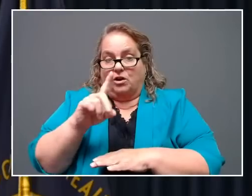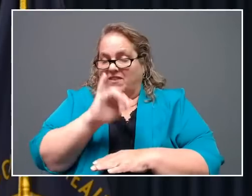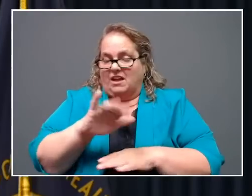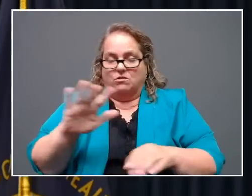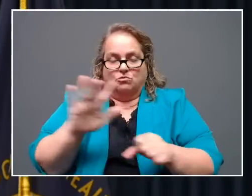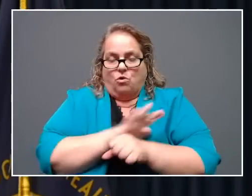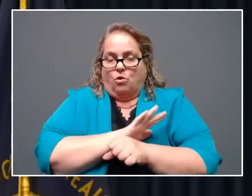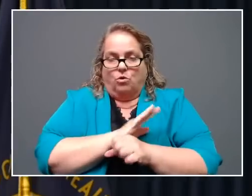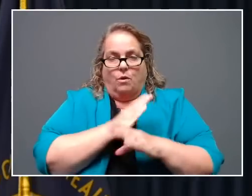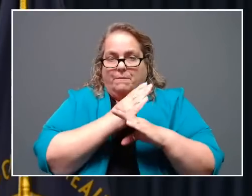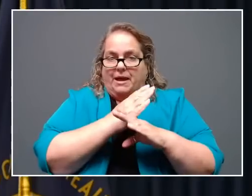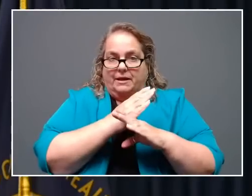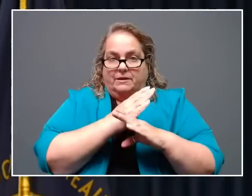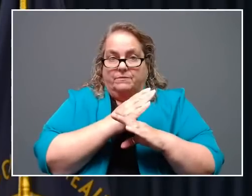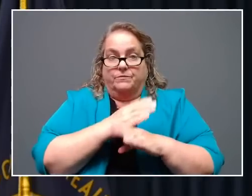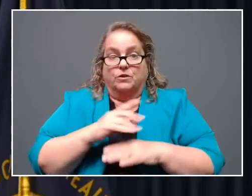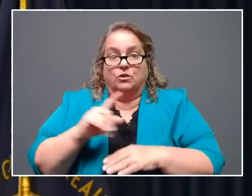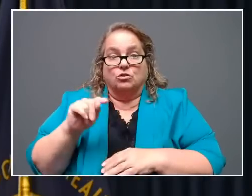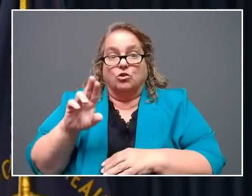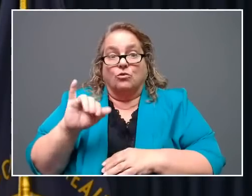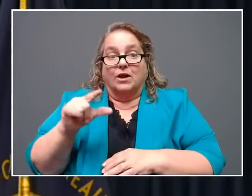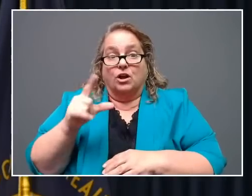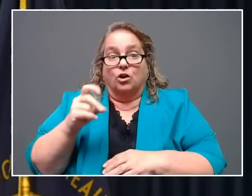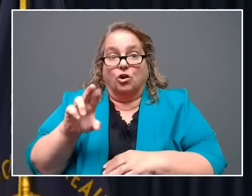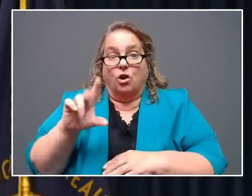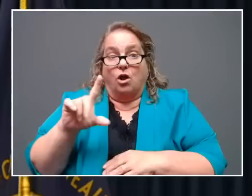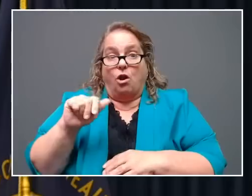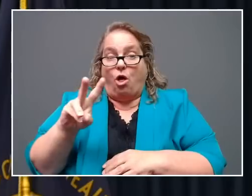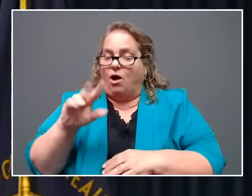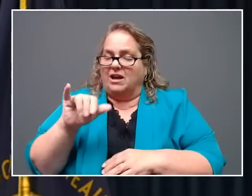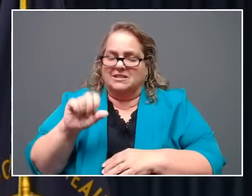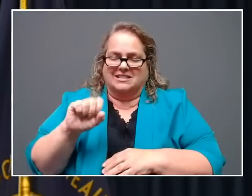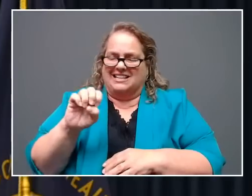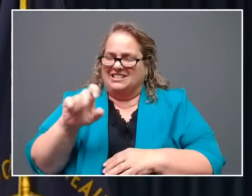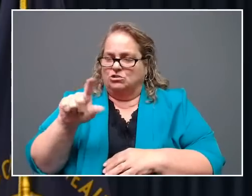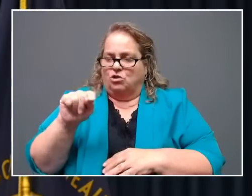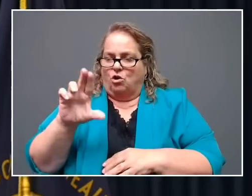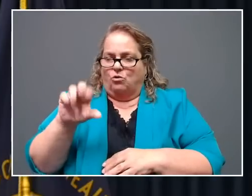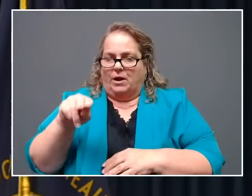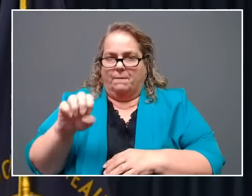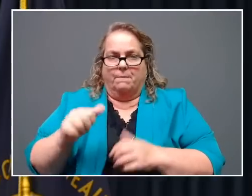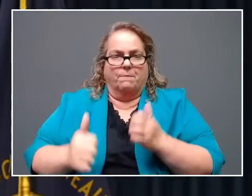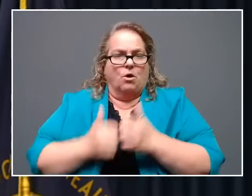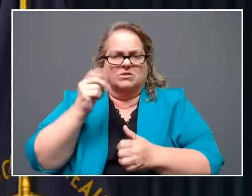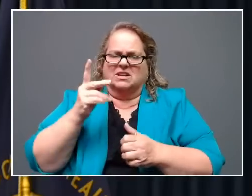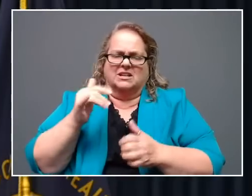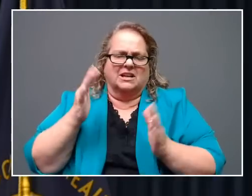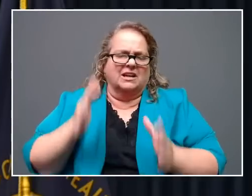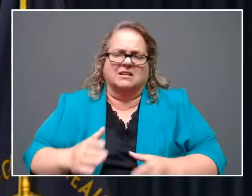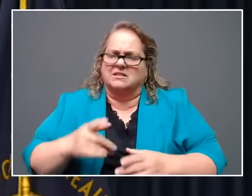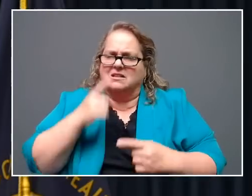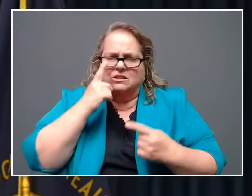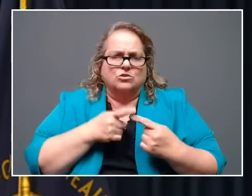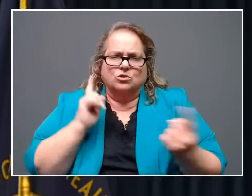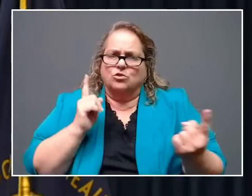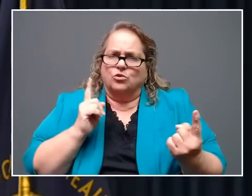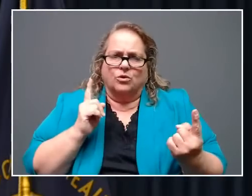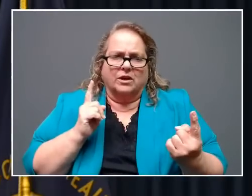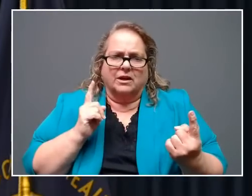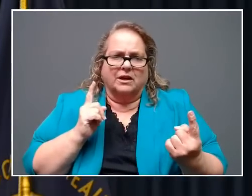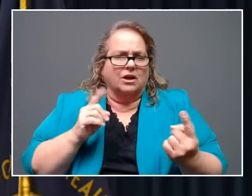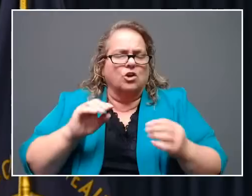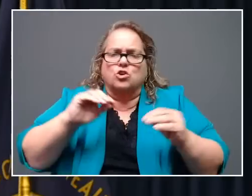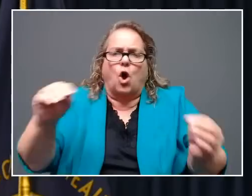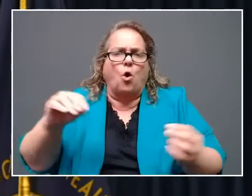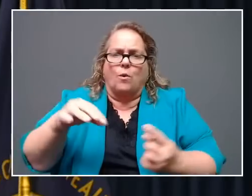said before, the trigger law is an extremist law that the vast majority of Kentuckians disagree with. It provides 0 exceptions for victims